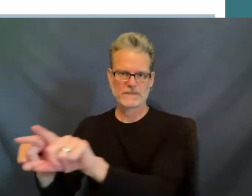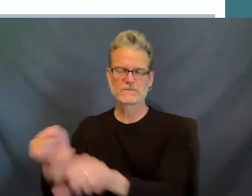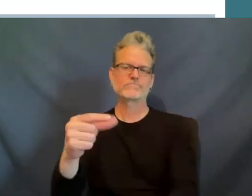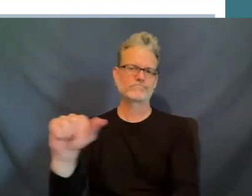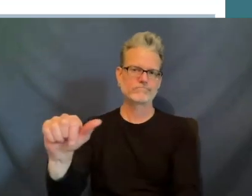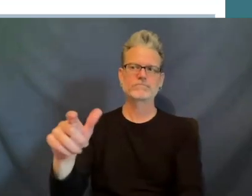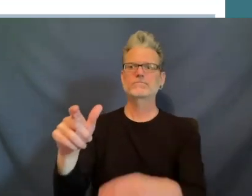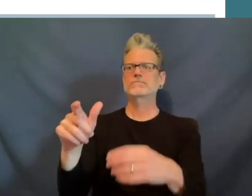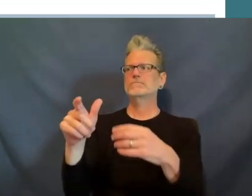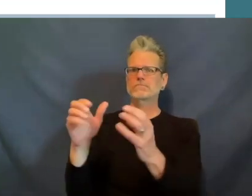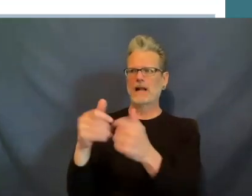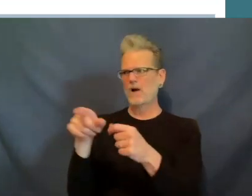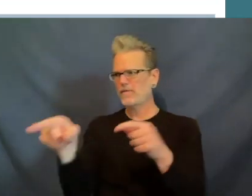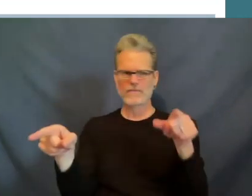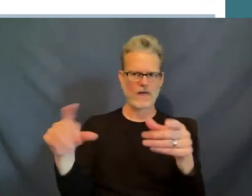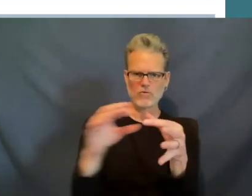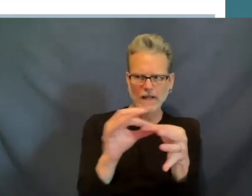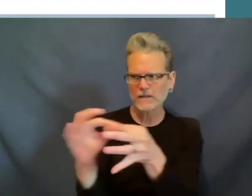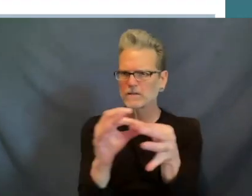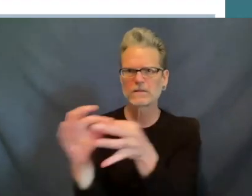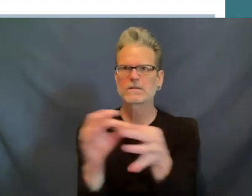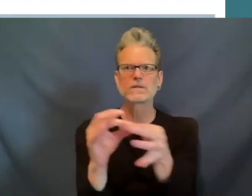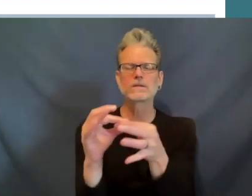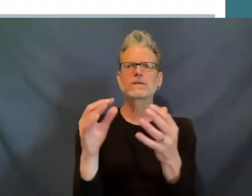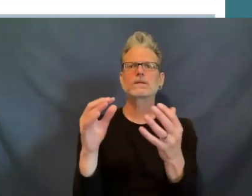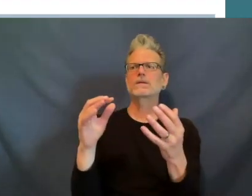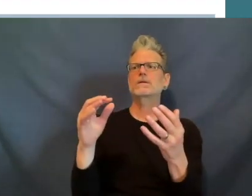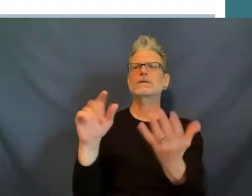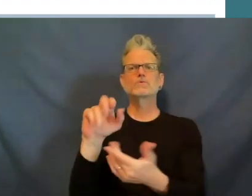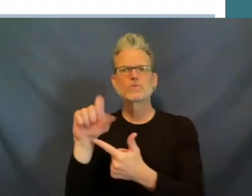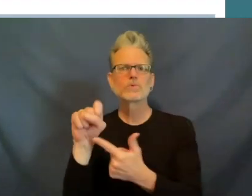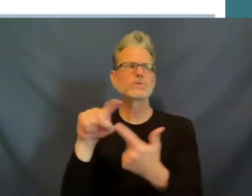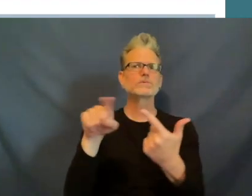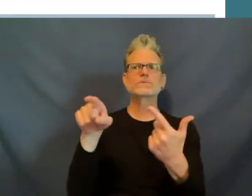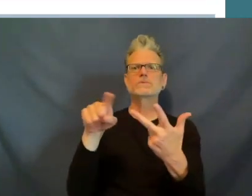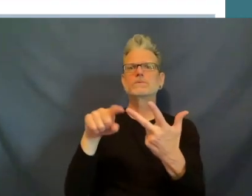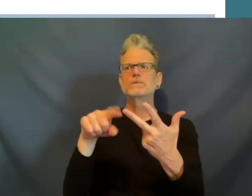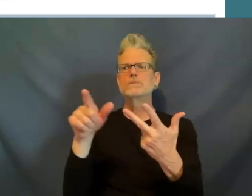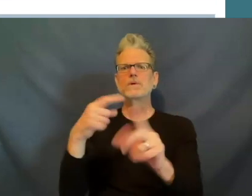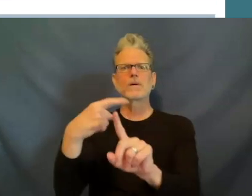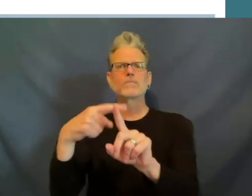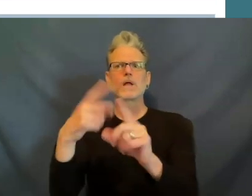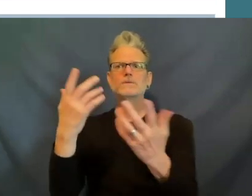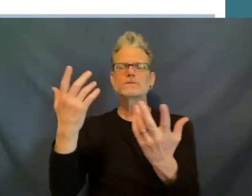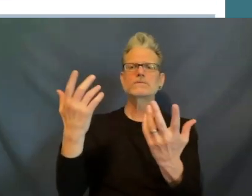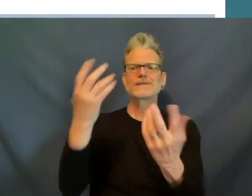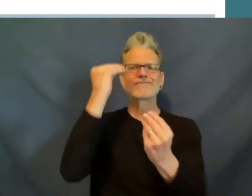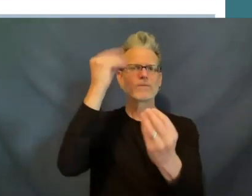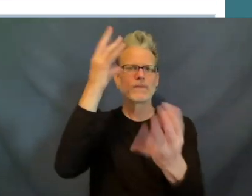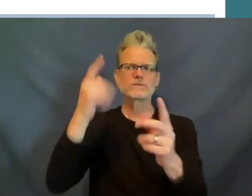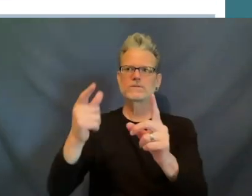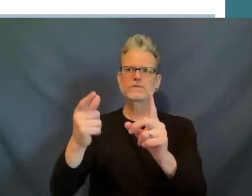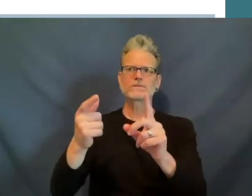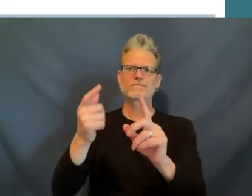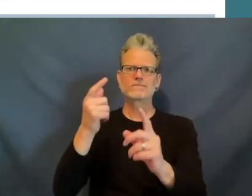how they relate to each other, as well as insights from longtime grants and agreements practitioners about how